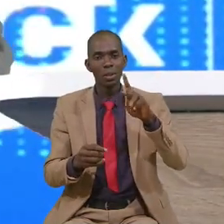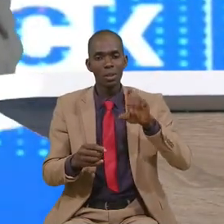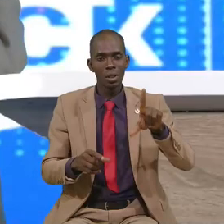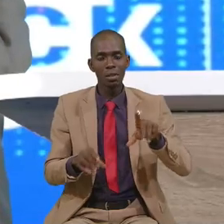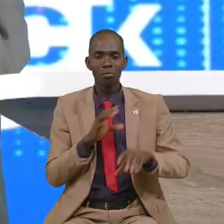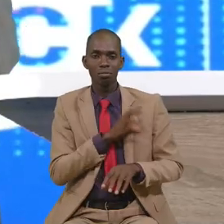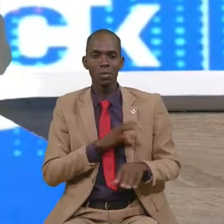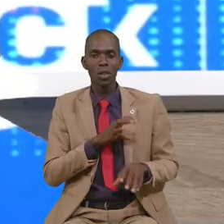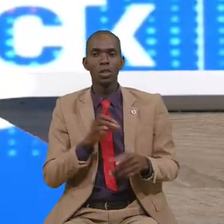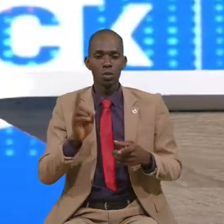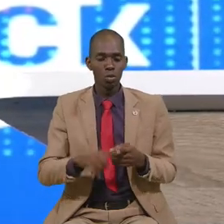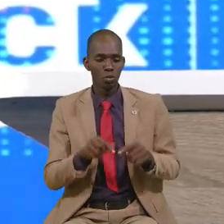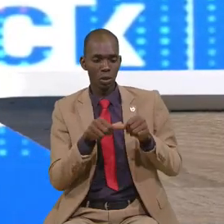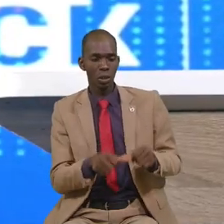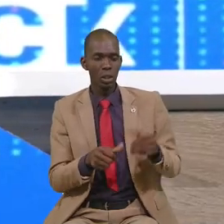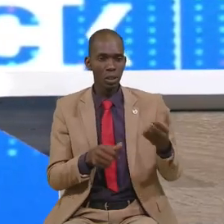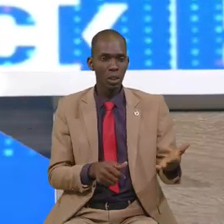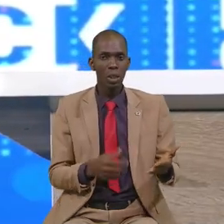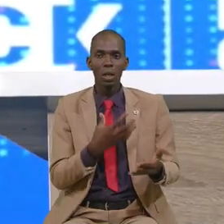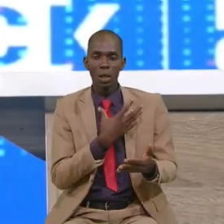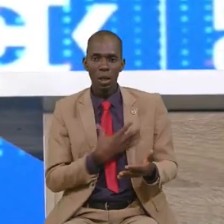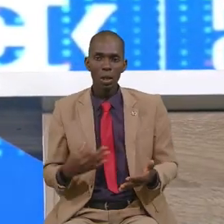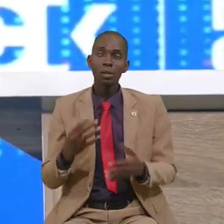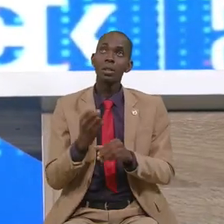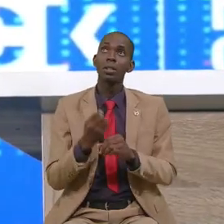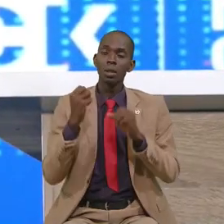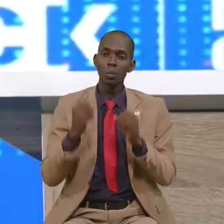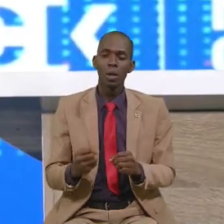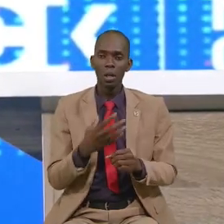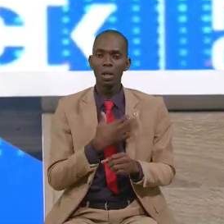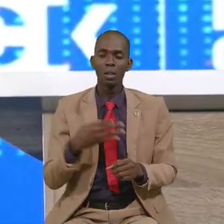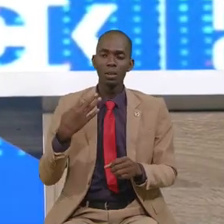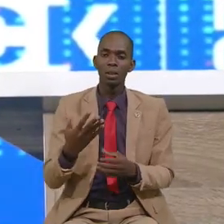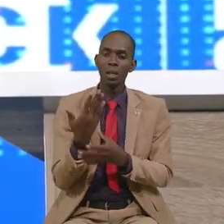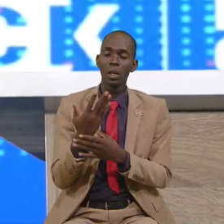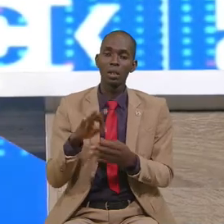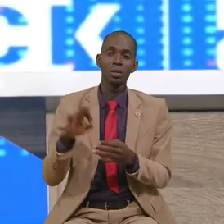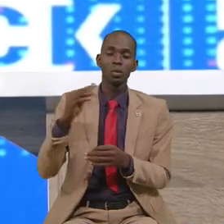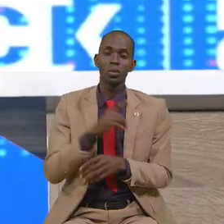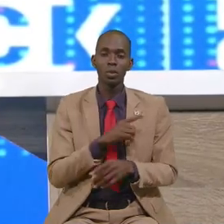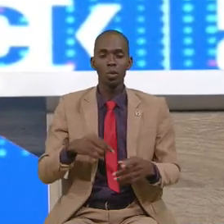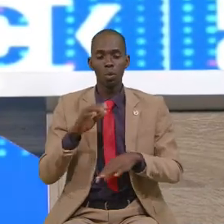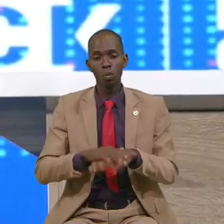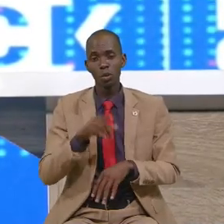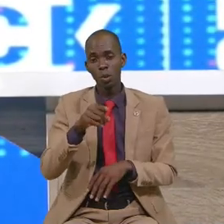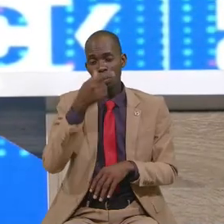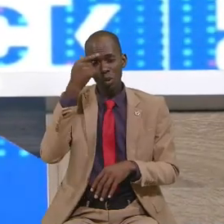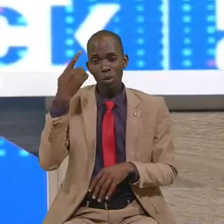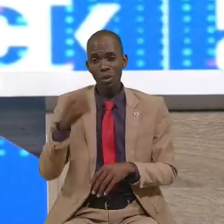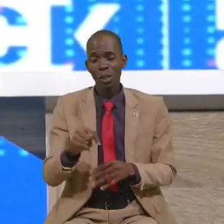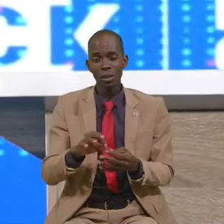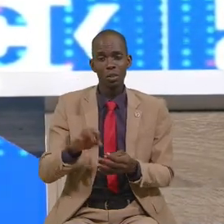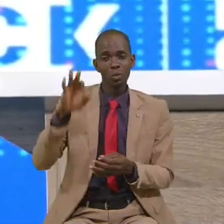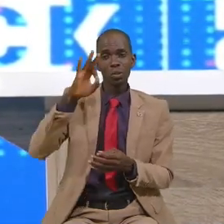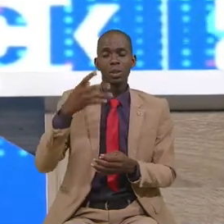power, the hand, the Spirit of the Lord upon you. And because the Spirit, the reviving